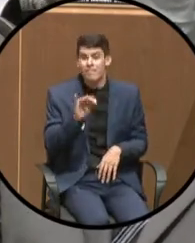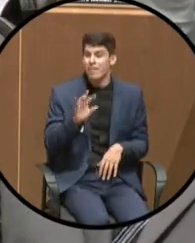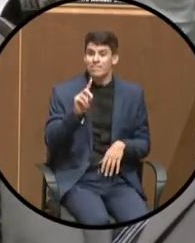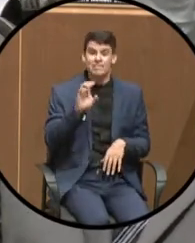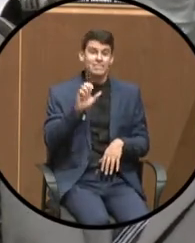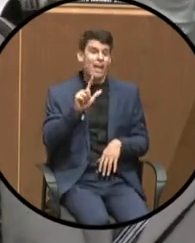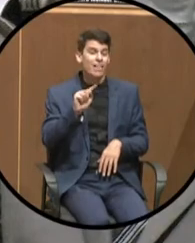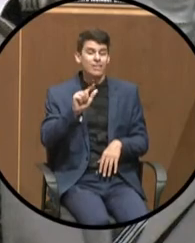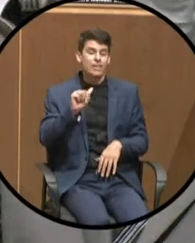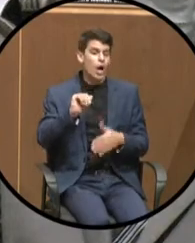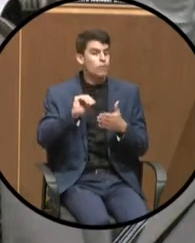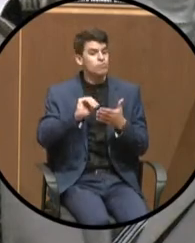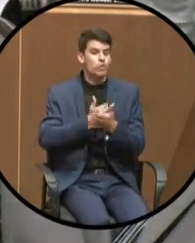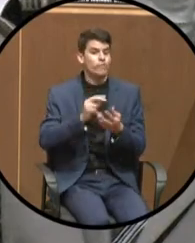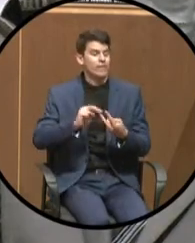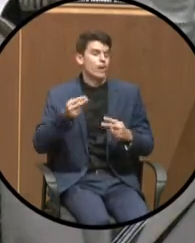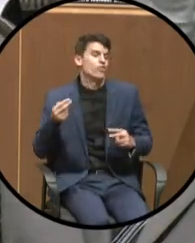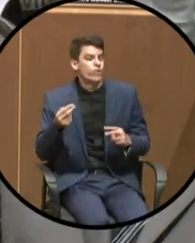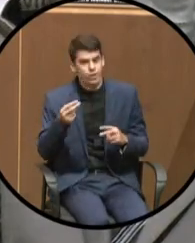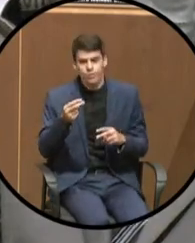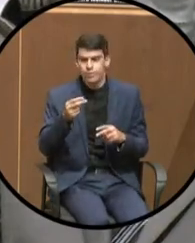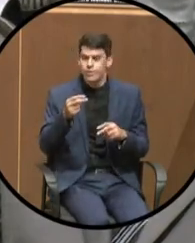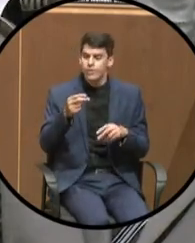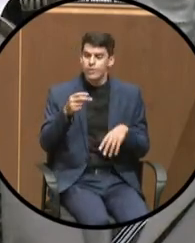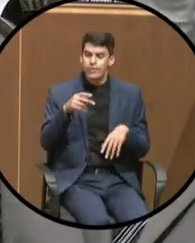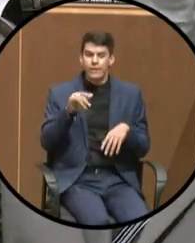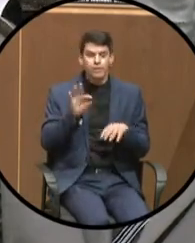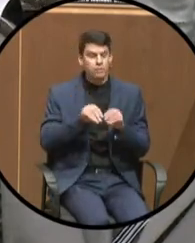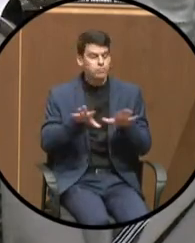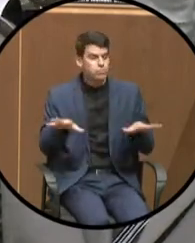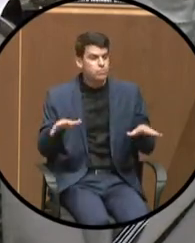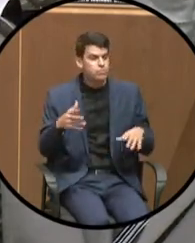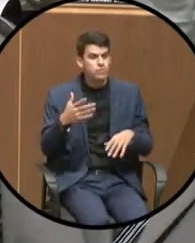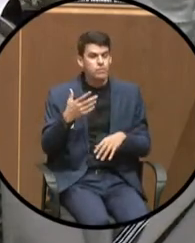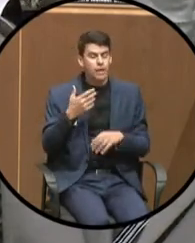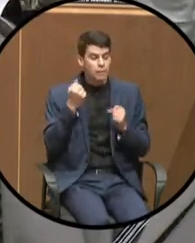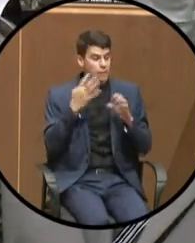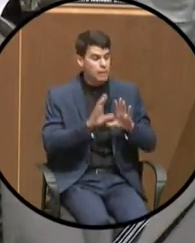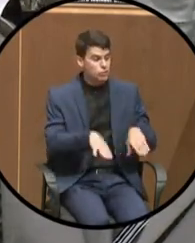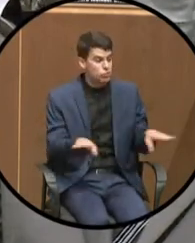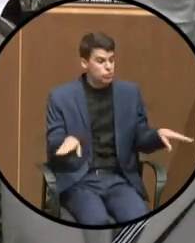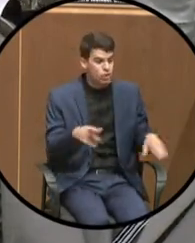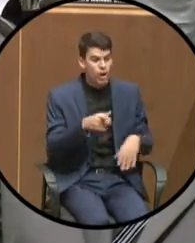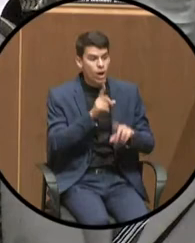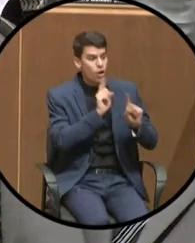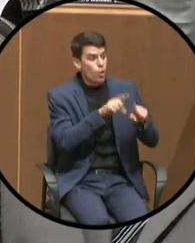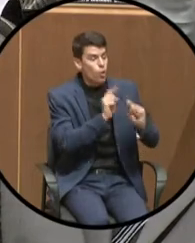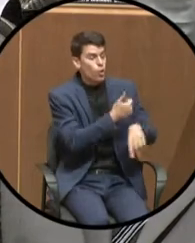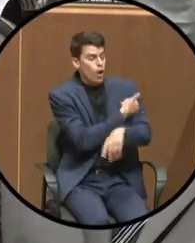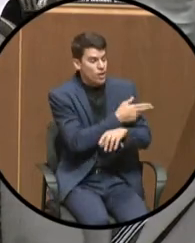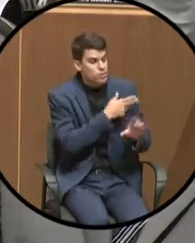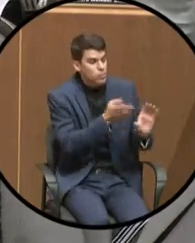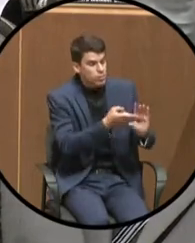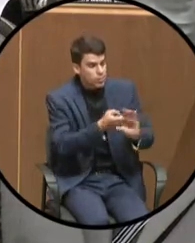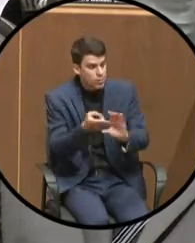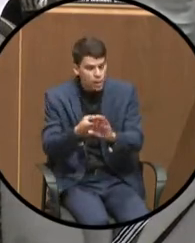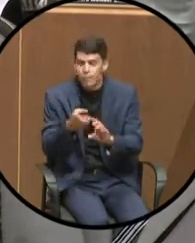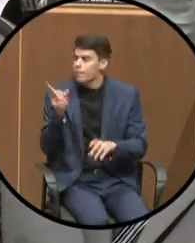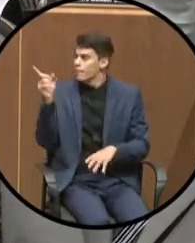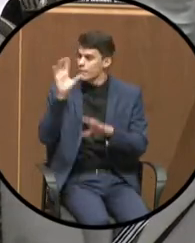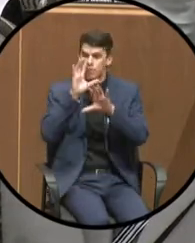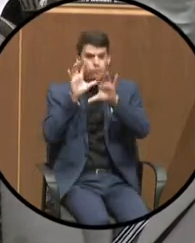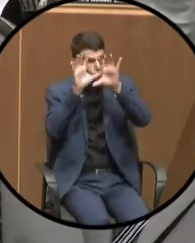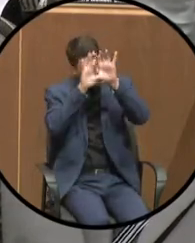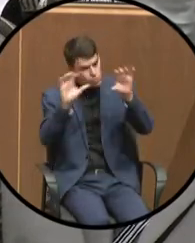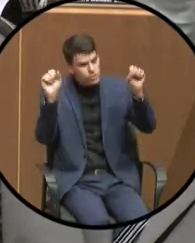variant, which people can debate, if the Delta variant becomes virulent and there's tons of children in the hospital and the superintendent has to